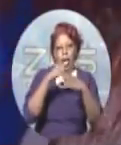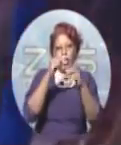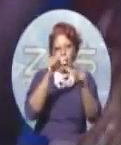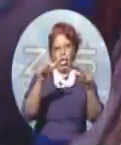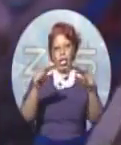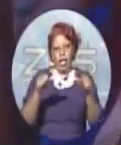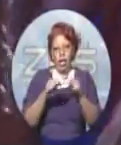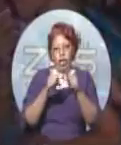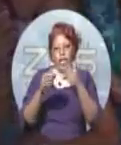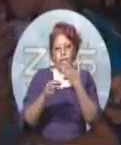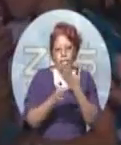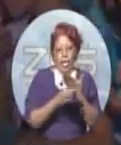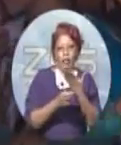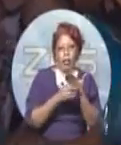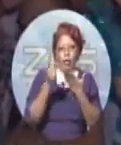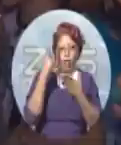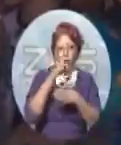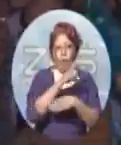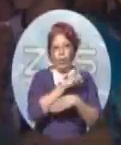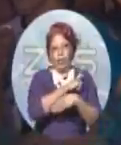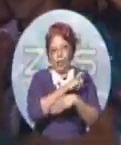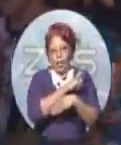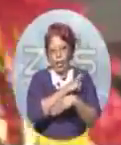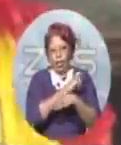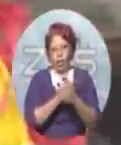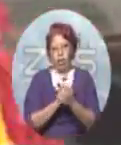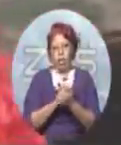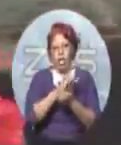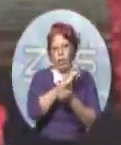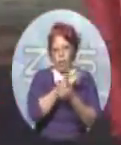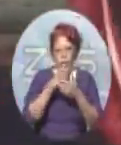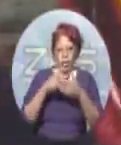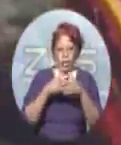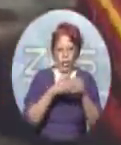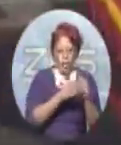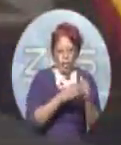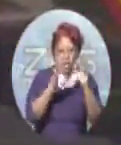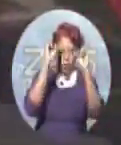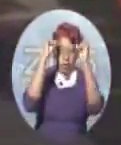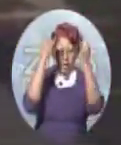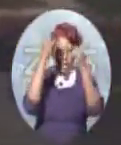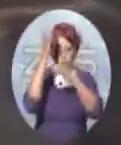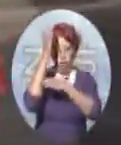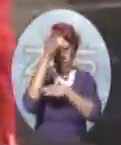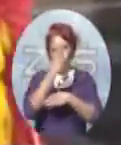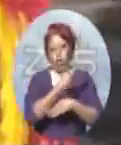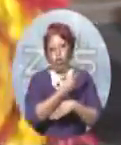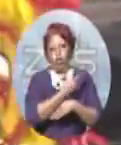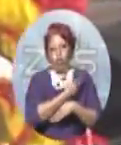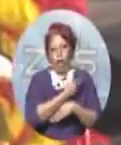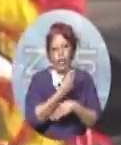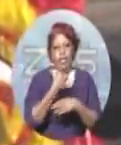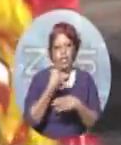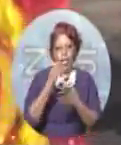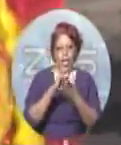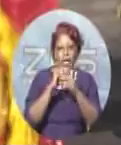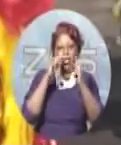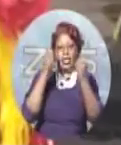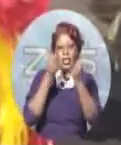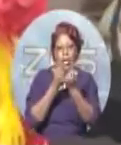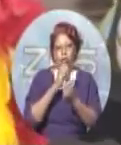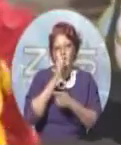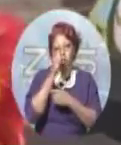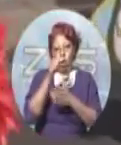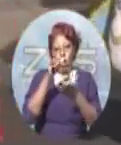was priority for police. Officer in charge of the Eleuther Division, Superintendent Christopher Wright, says his team ensured